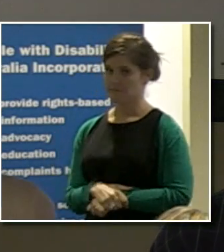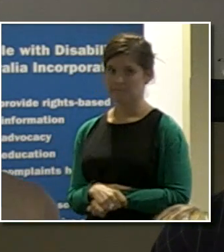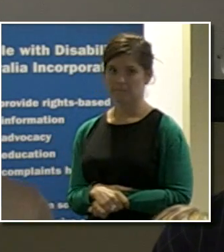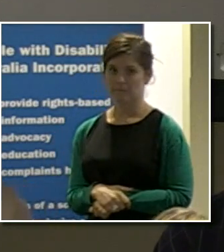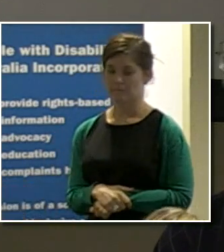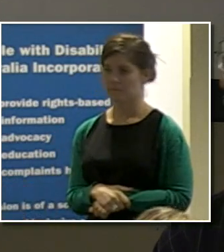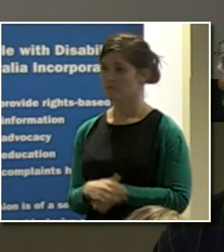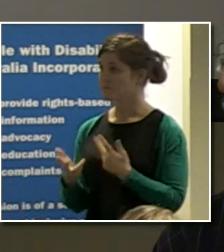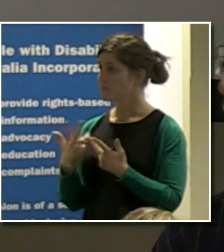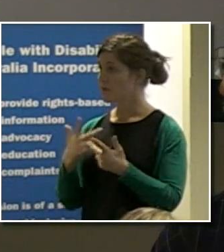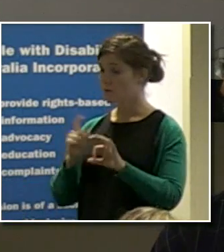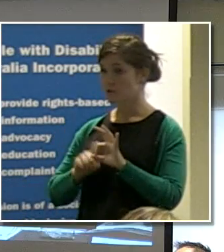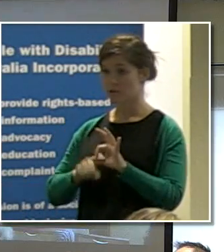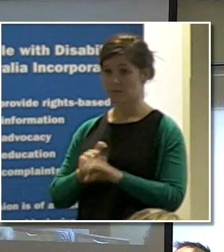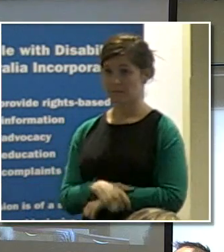Are there any other questions?